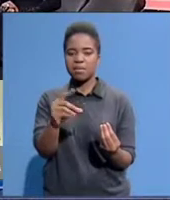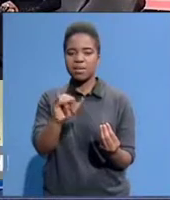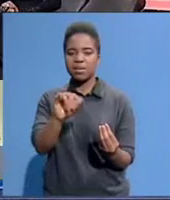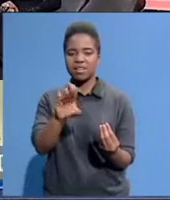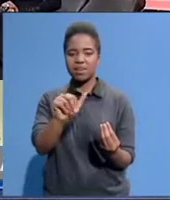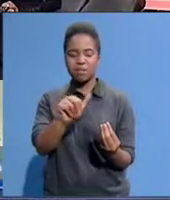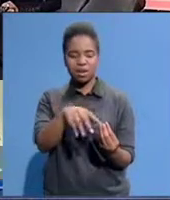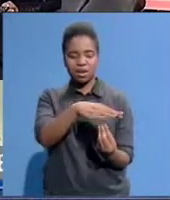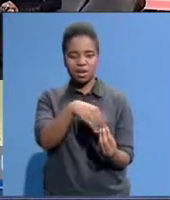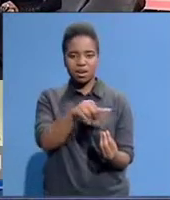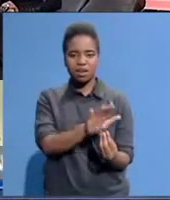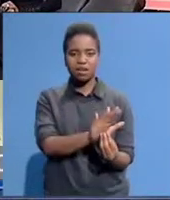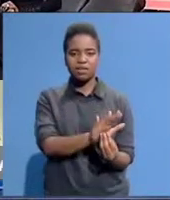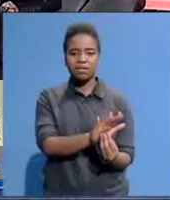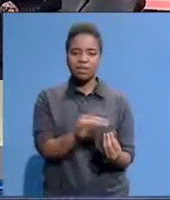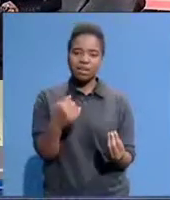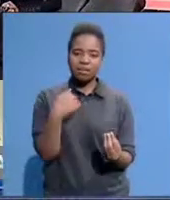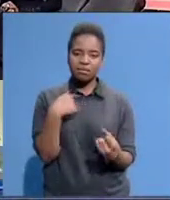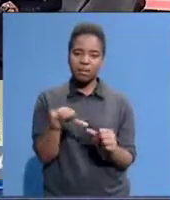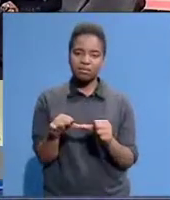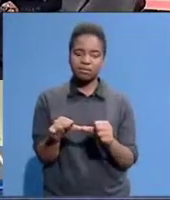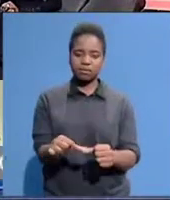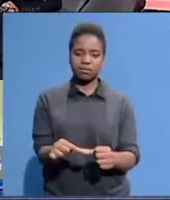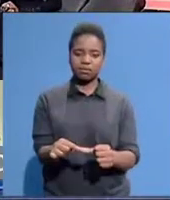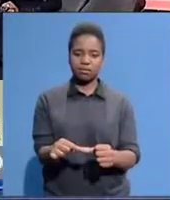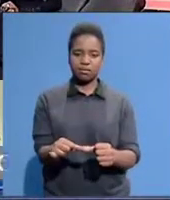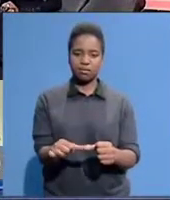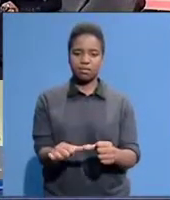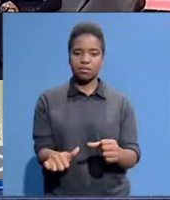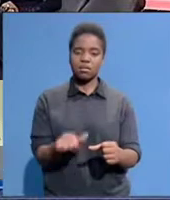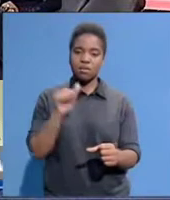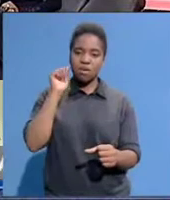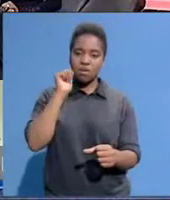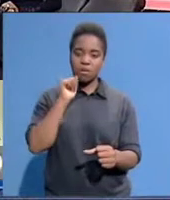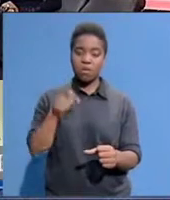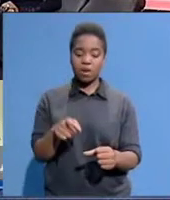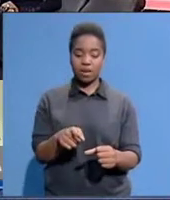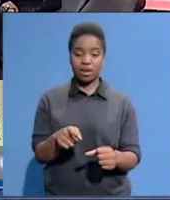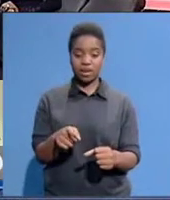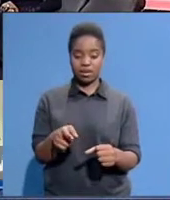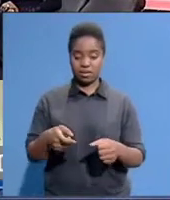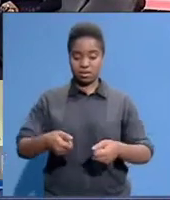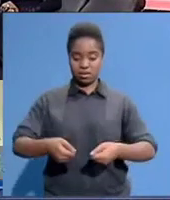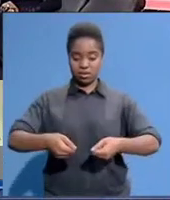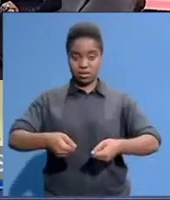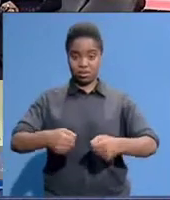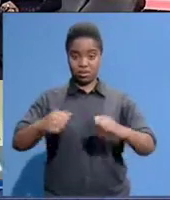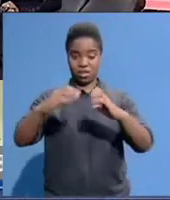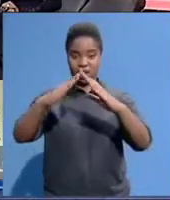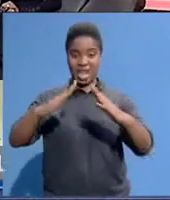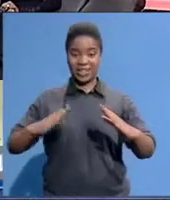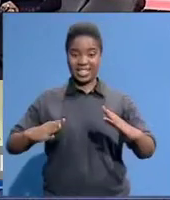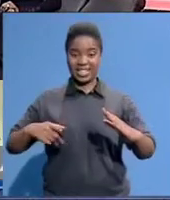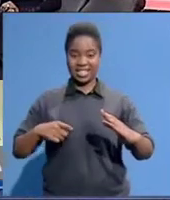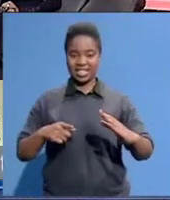priest proceeded to, while the king led the coffin into the main house, in the house in